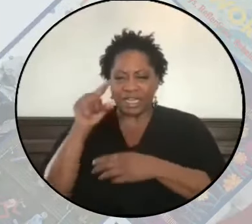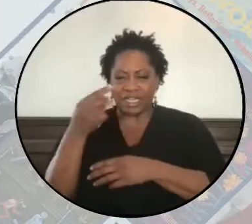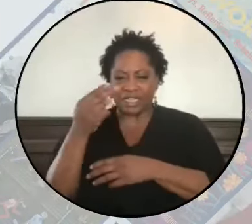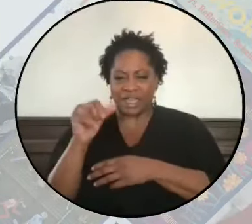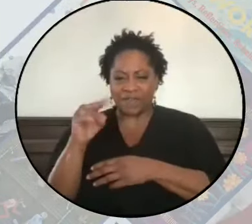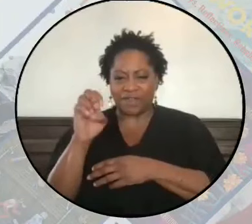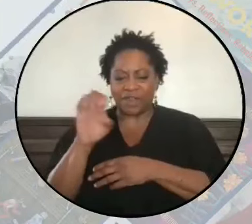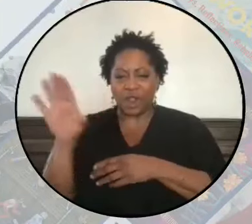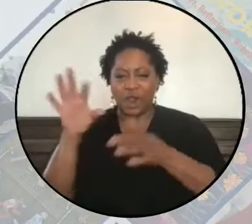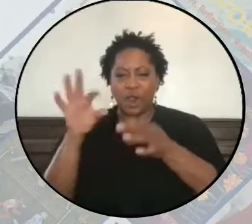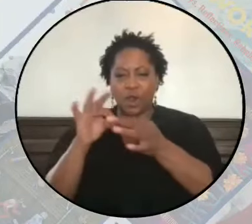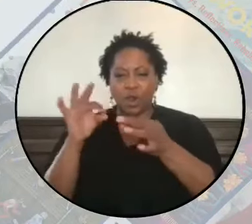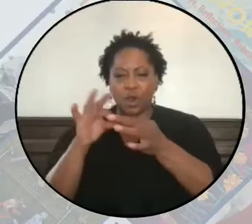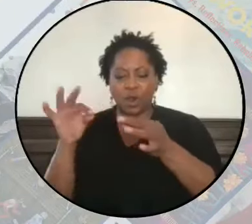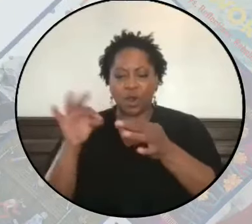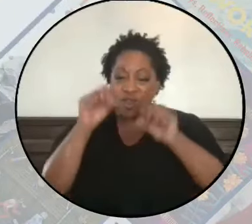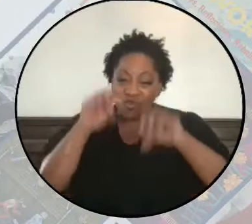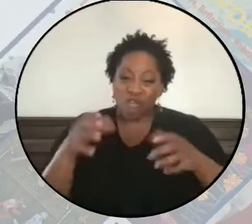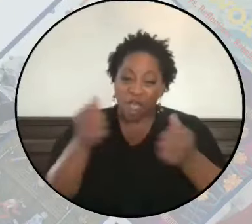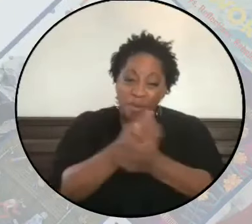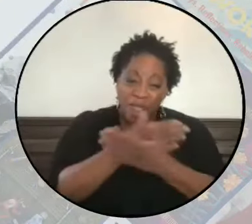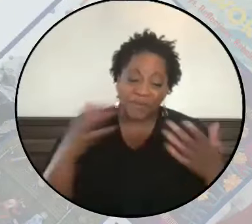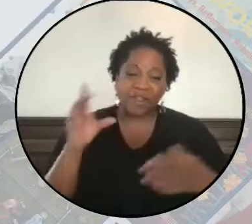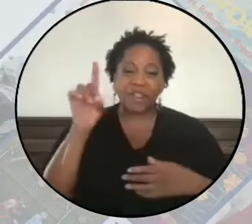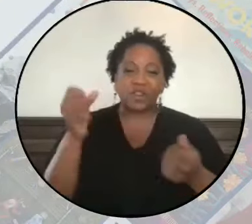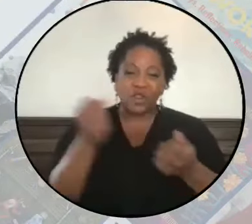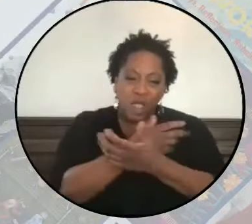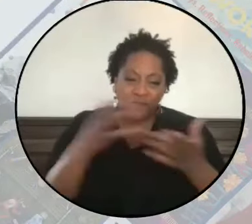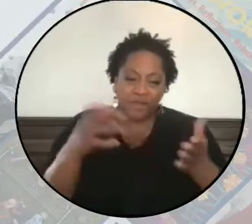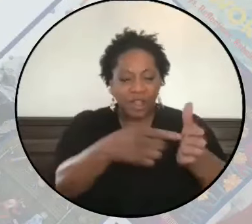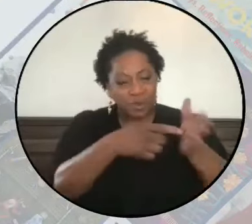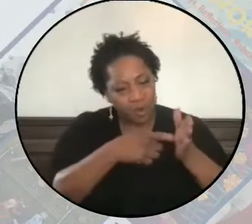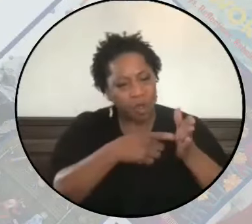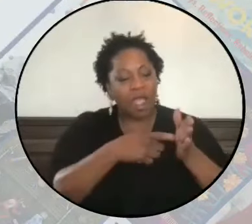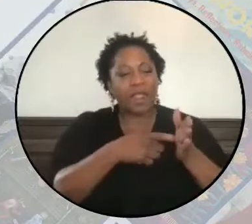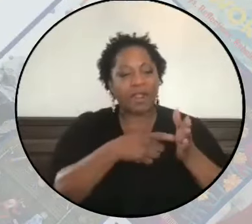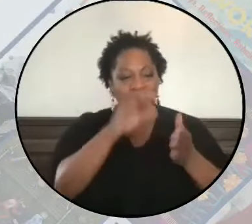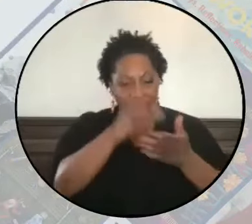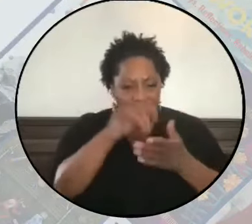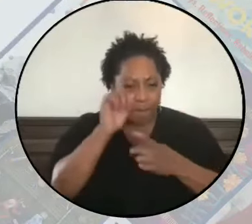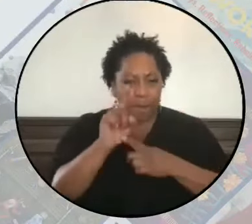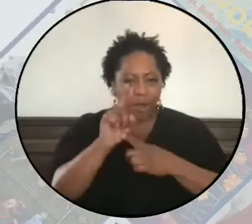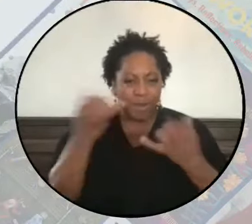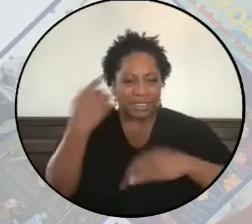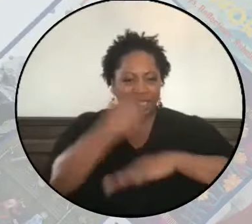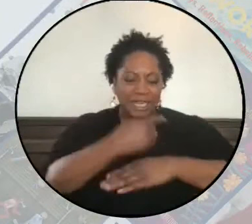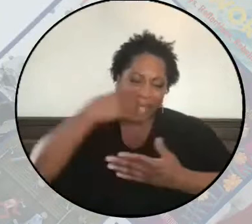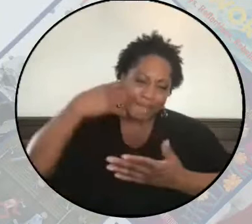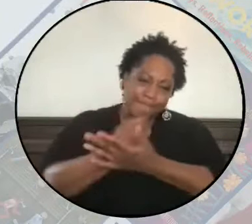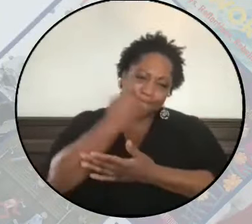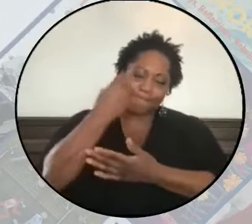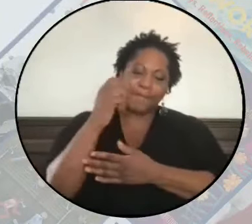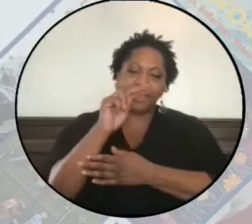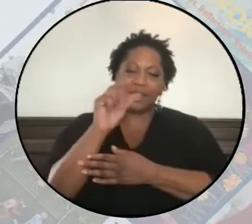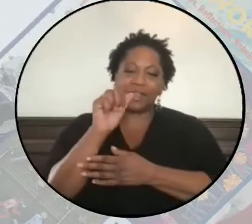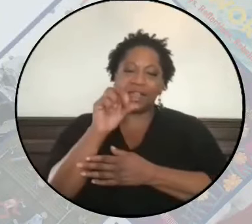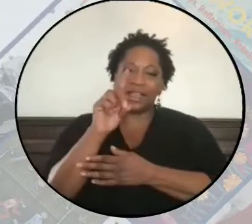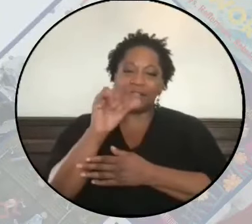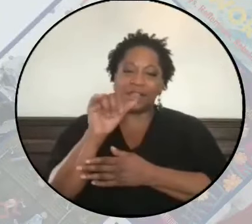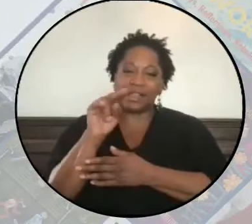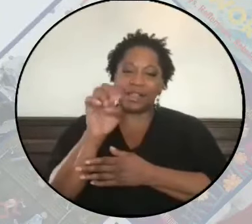words to drop everything do everything that is necessary kind of moment um Nadine